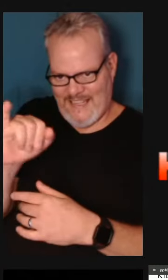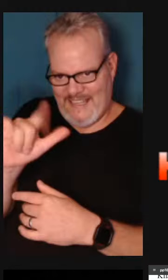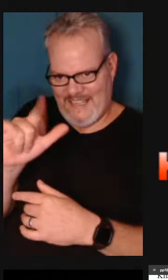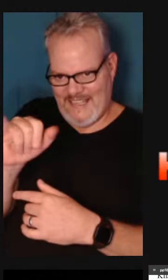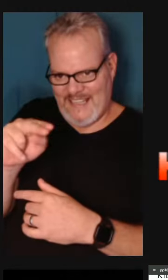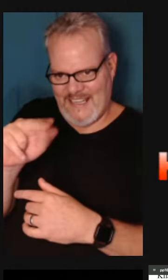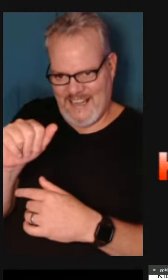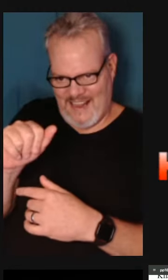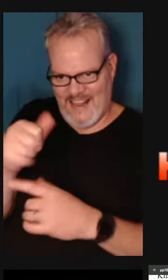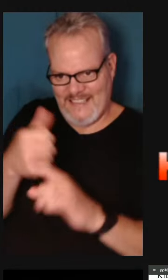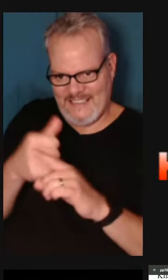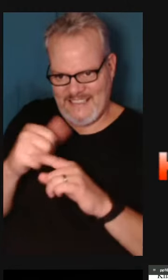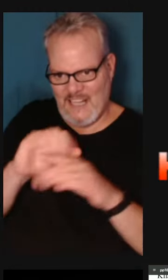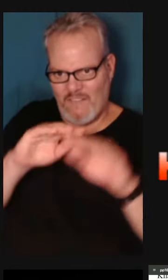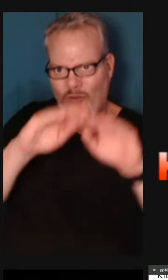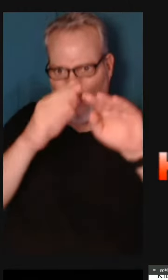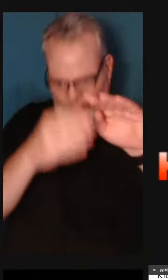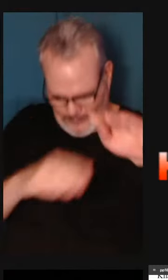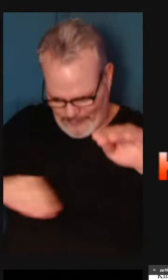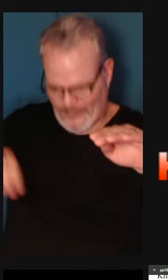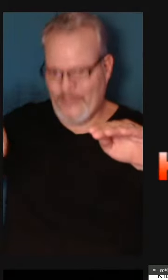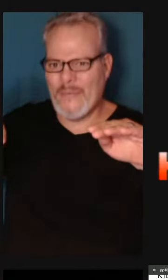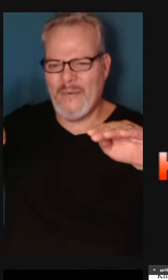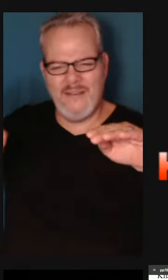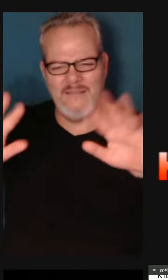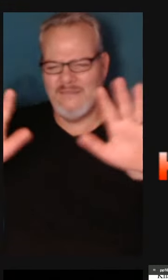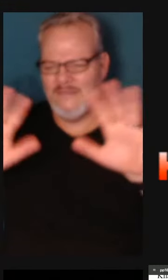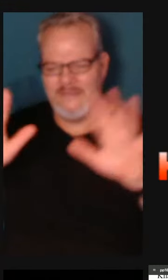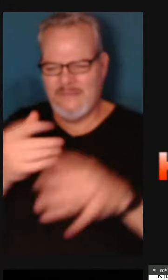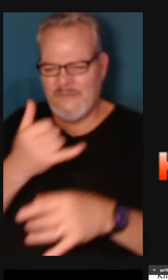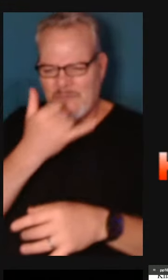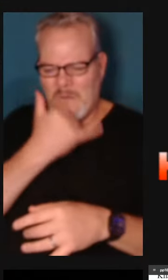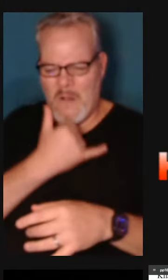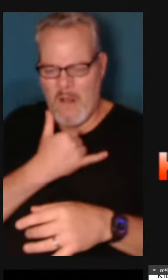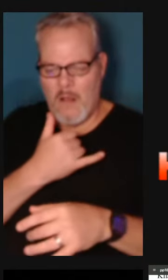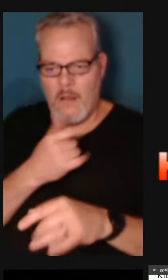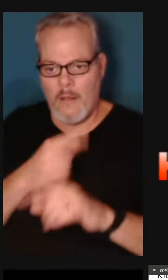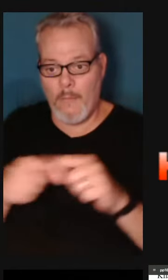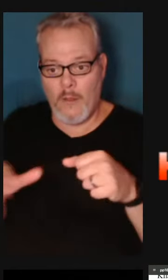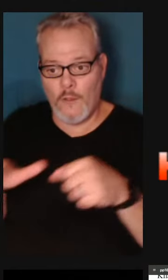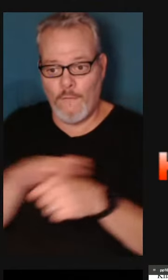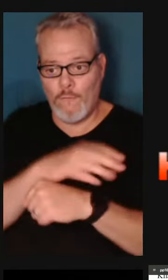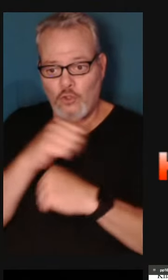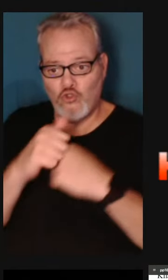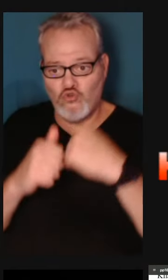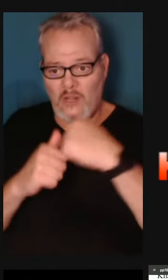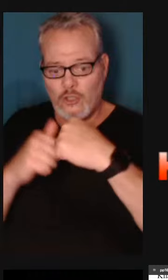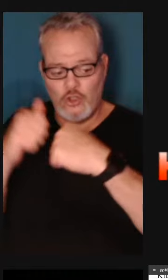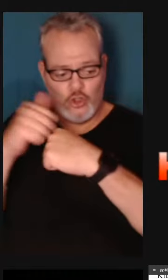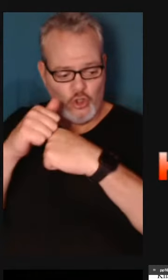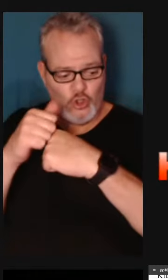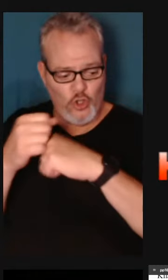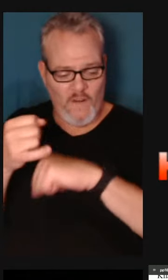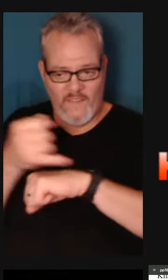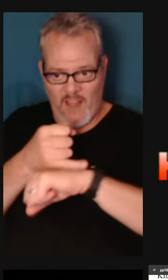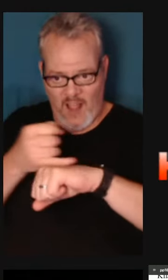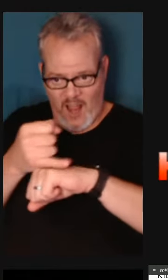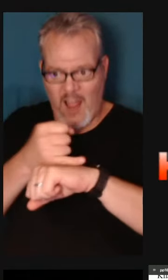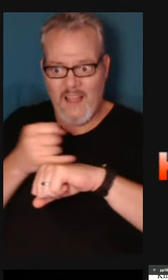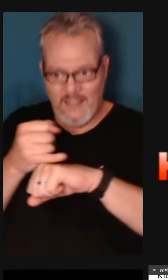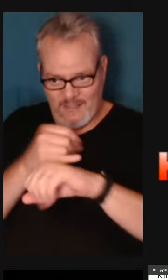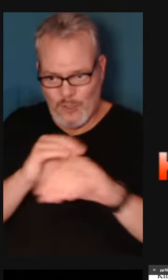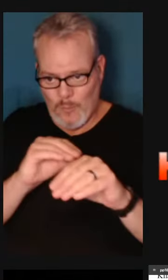ocean is just misguided. The whole structure of the island can move oceanwards for sure, but you can see it can't really fall